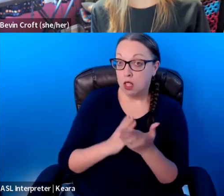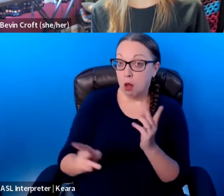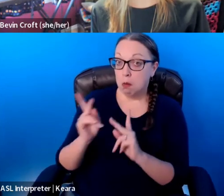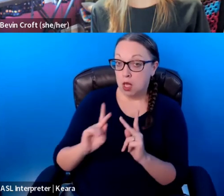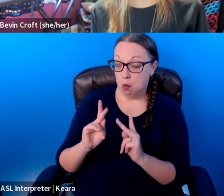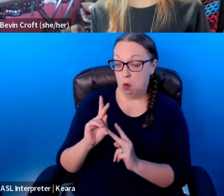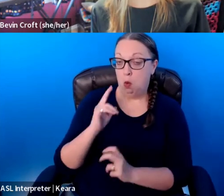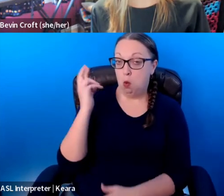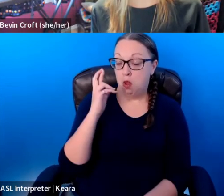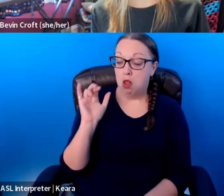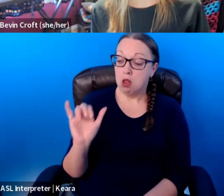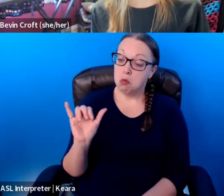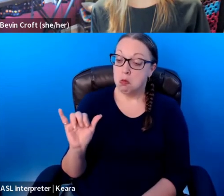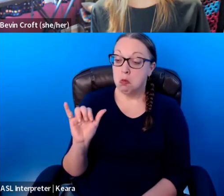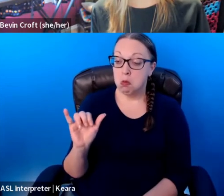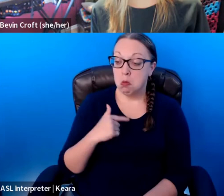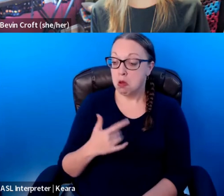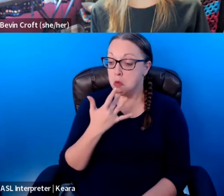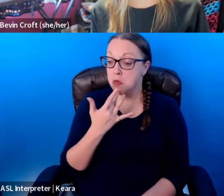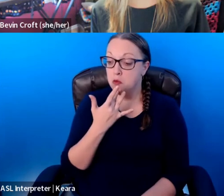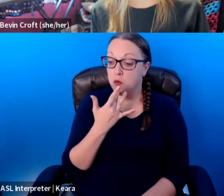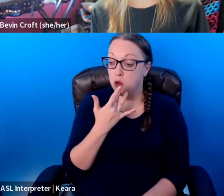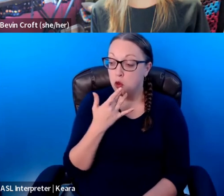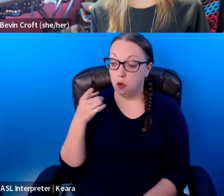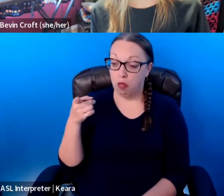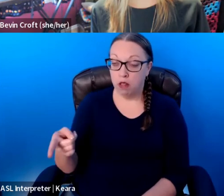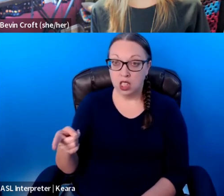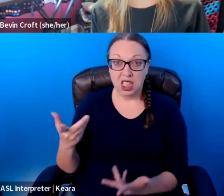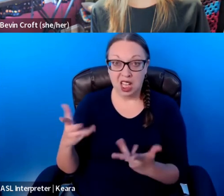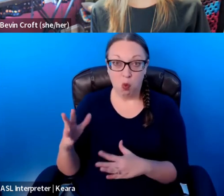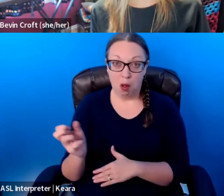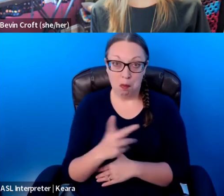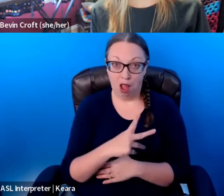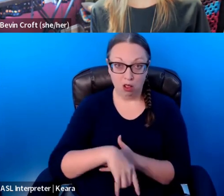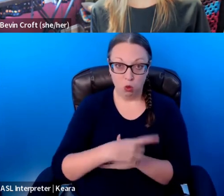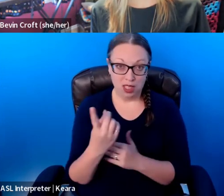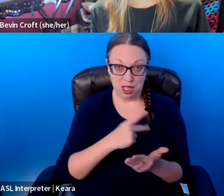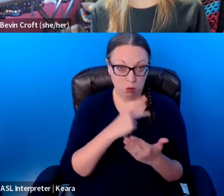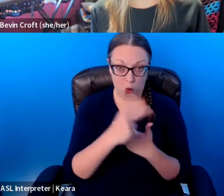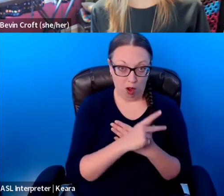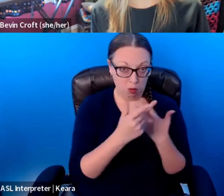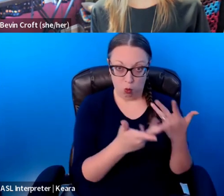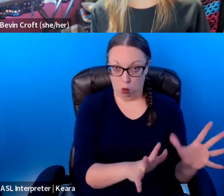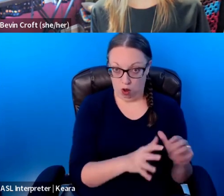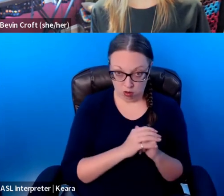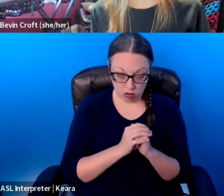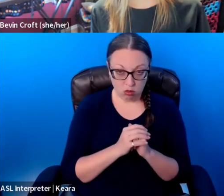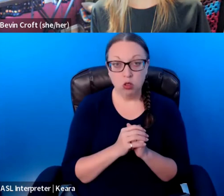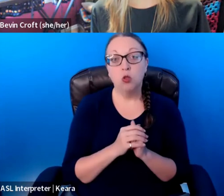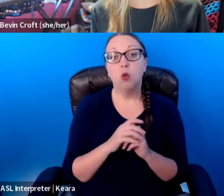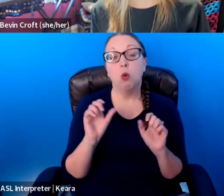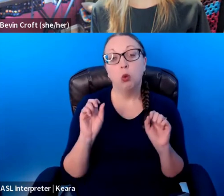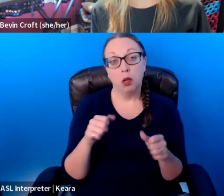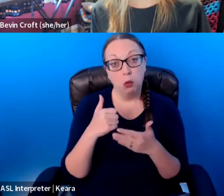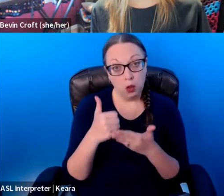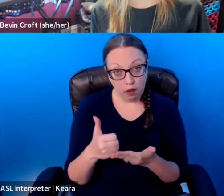that that they, you know, didn't want to go back to that, that they wanted to create. So we were able to help people, some